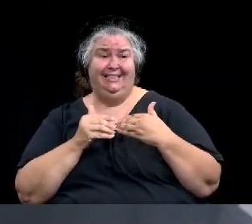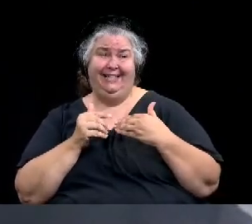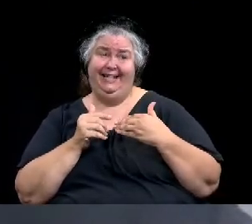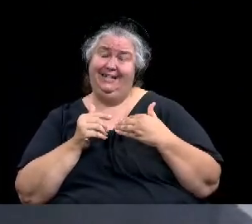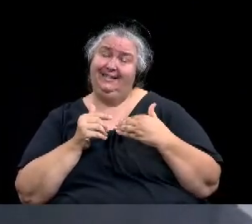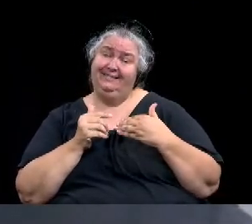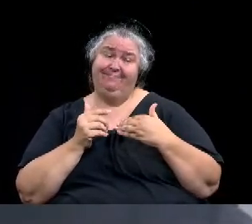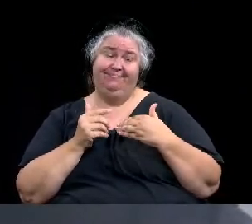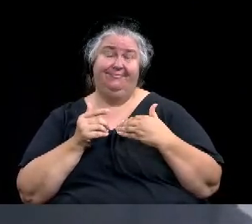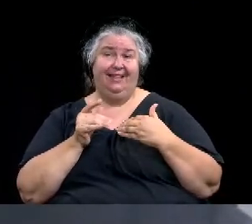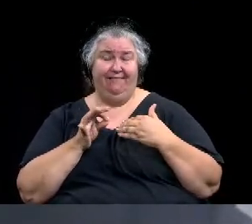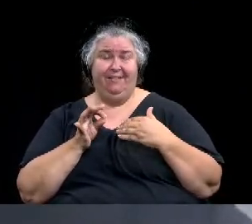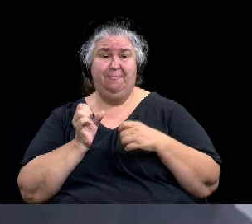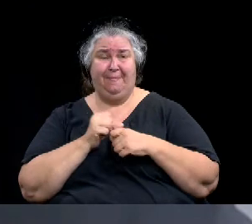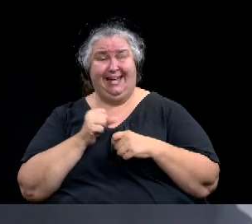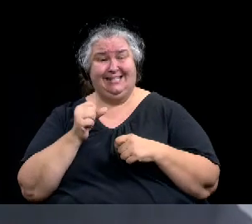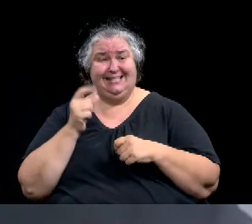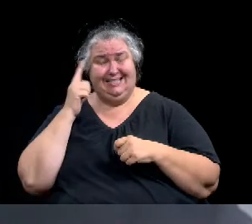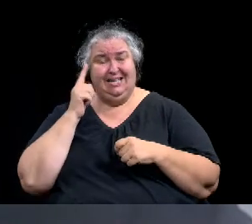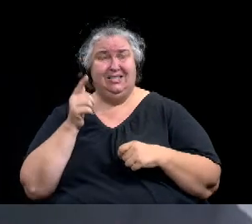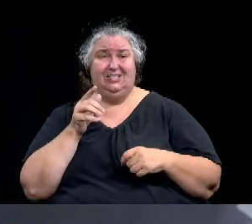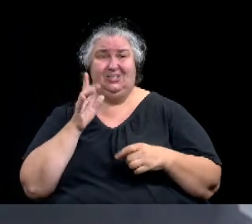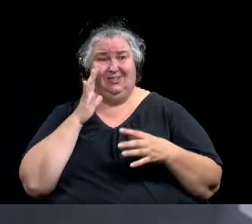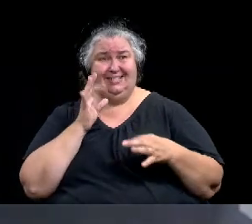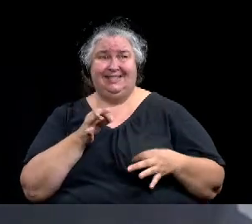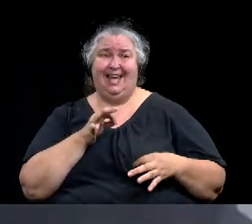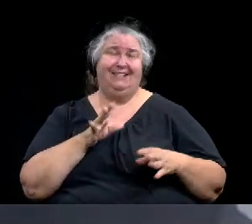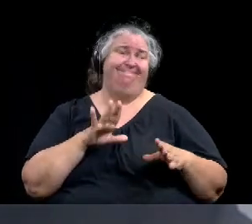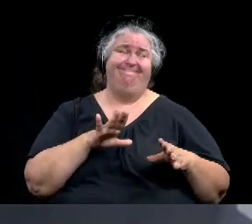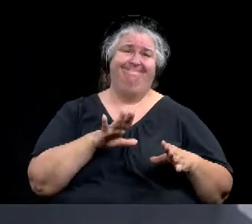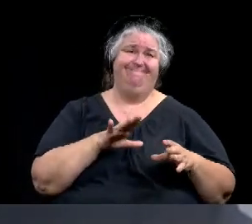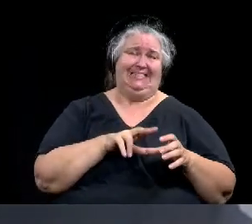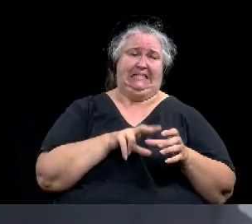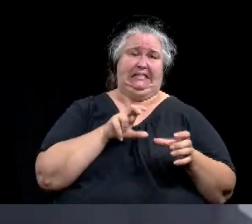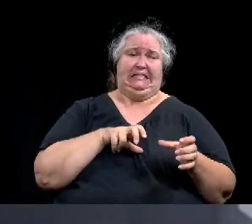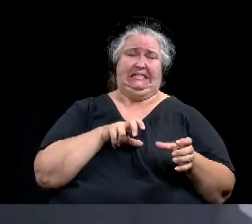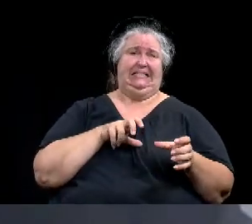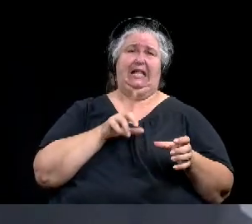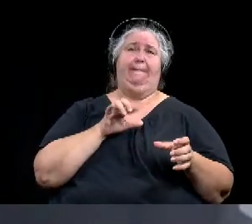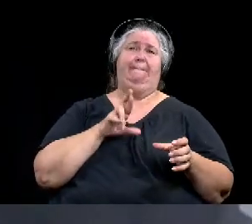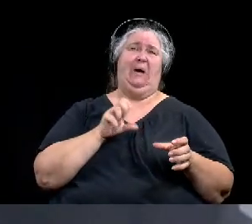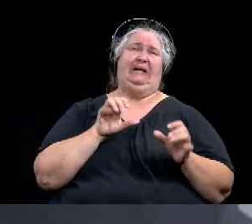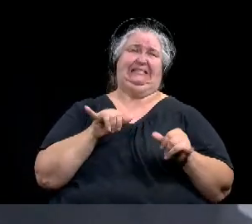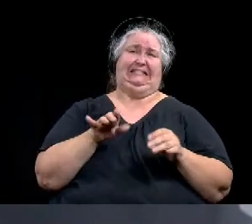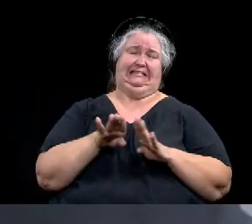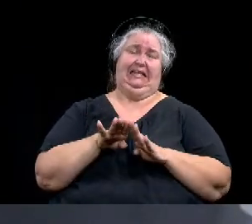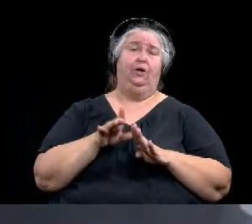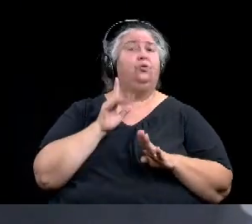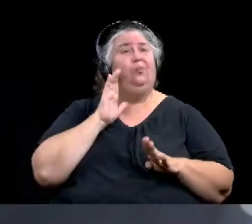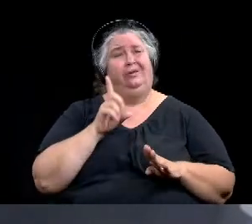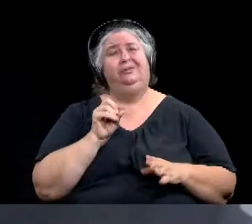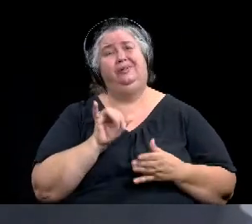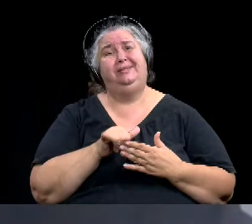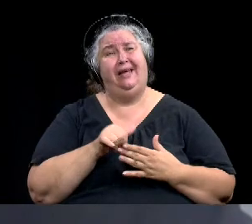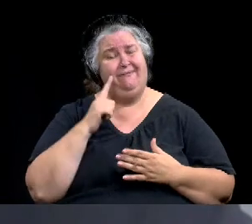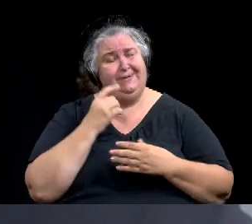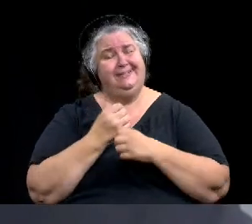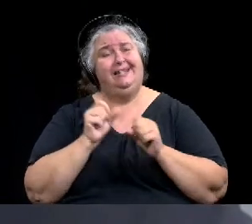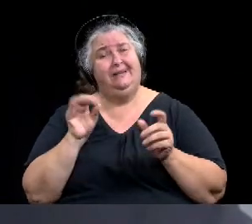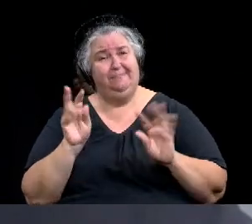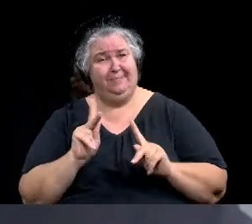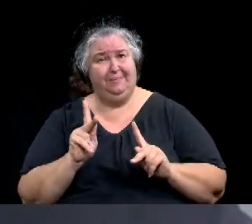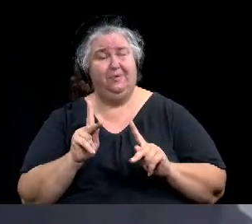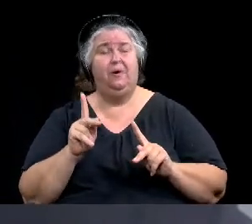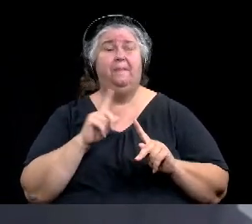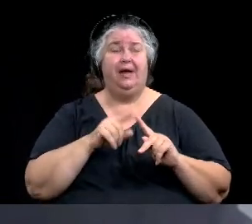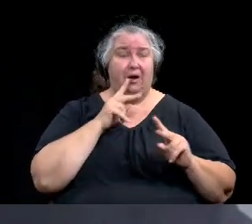to turn around and pull that order or opt out, as they call it, we'll do that. So we'll let the numbers try to drive